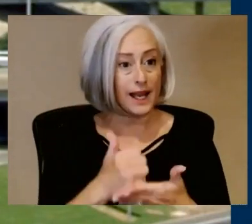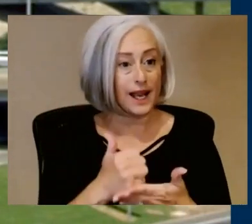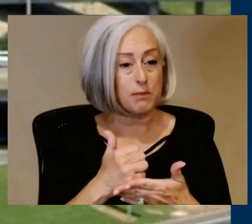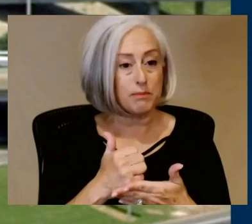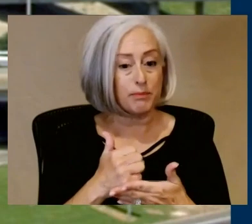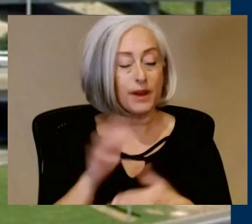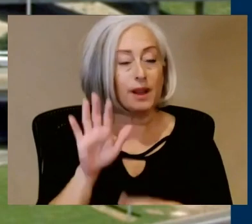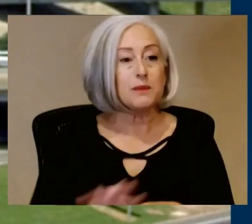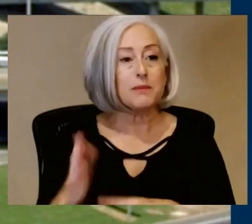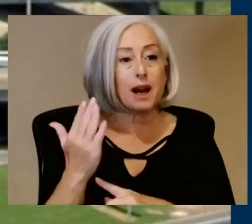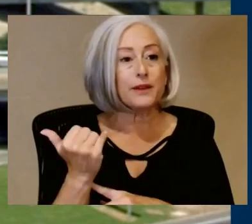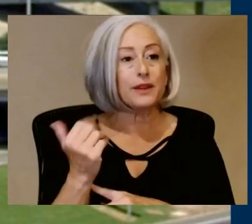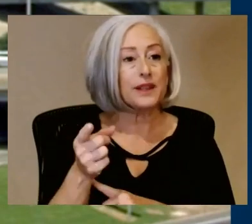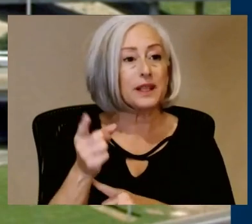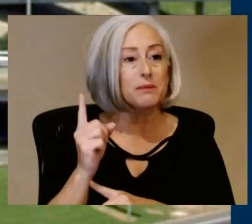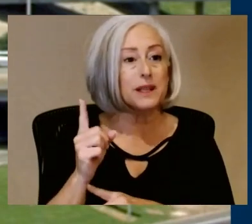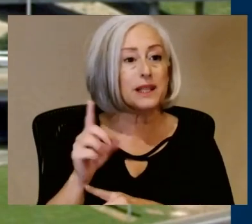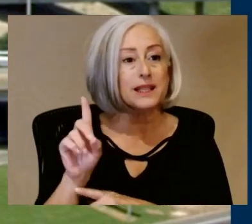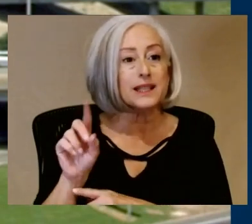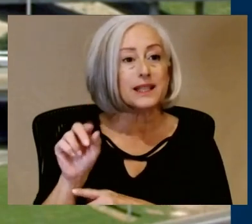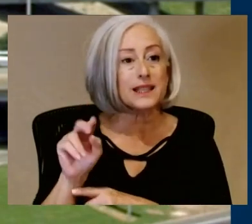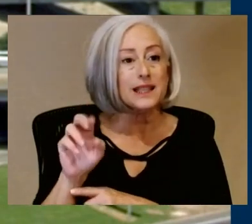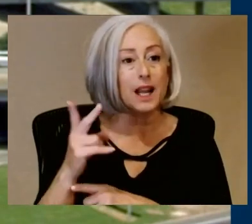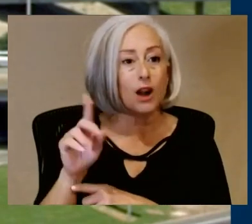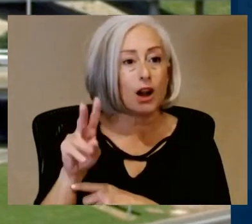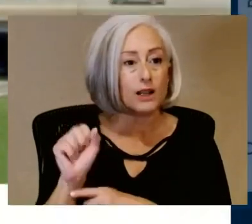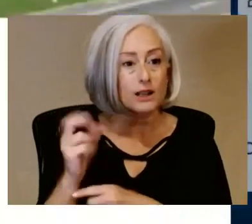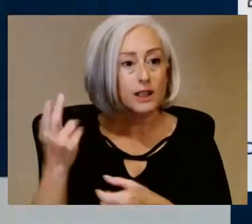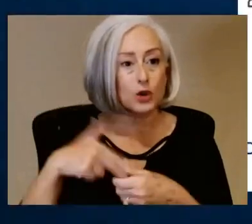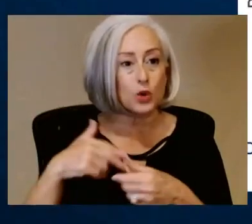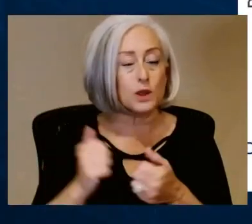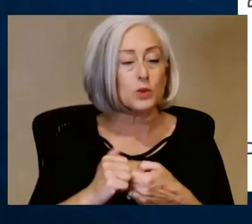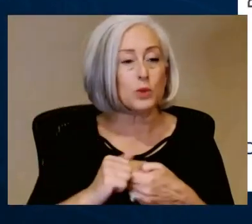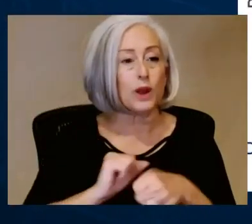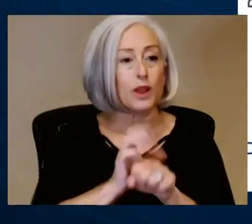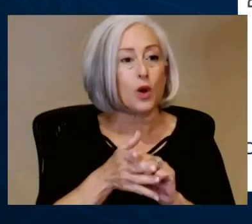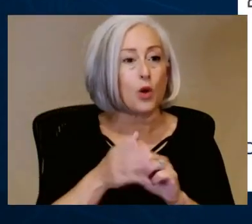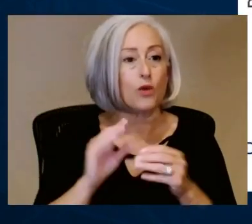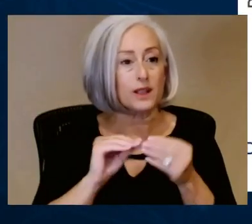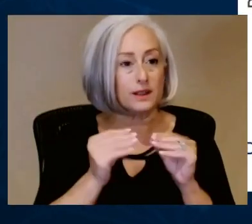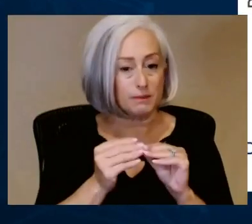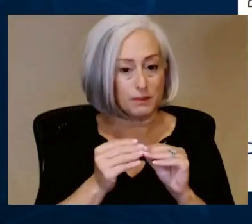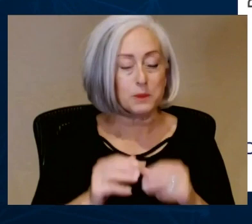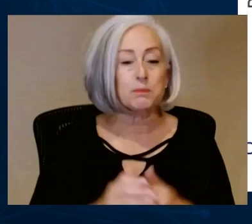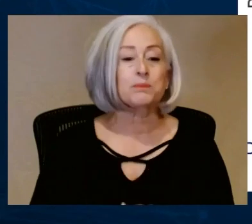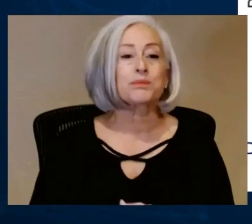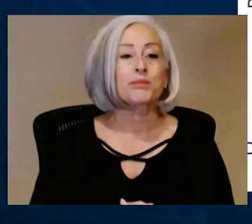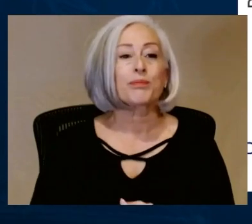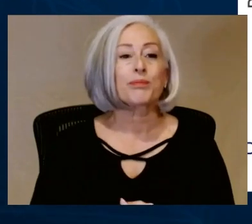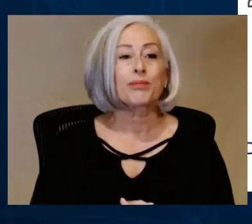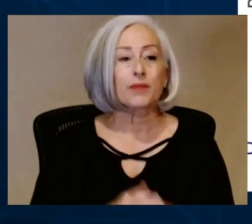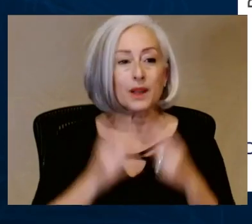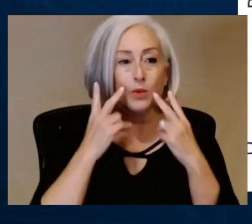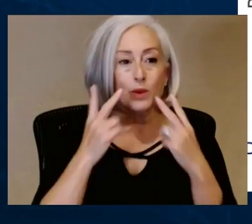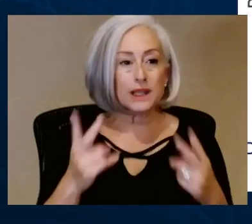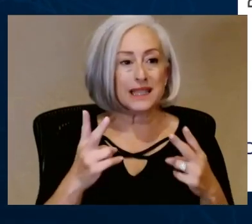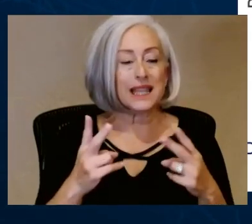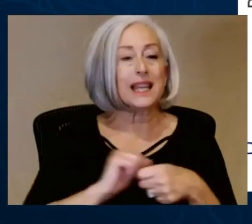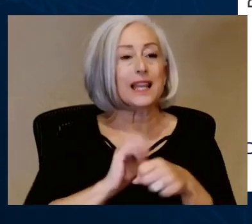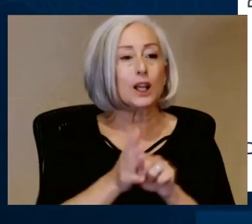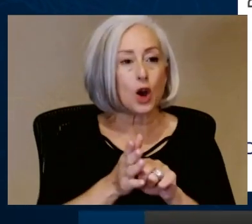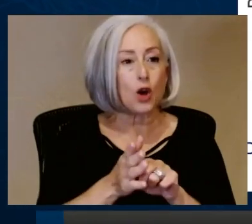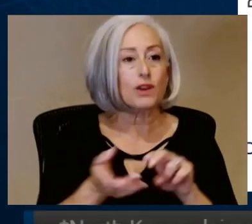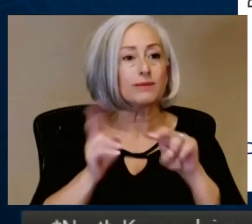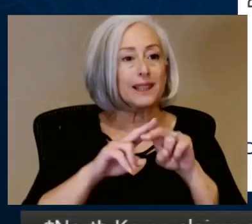Hawkinson joins us with the latest COVID count. And the numbers say it best. Cases are on the rise once again here in our area